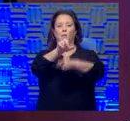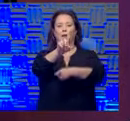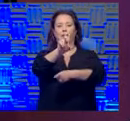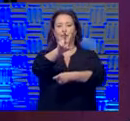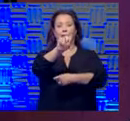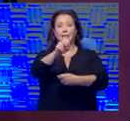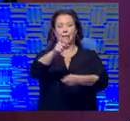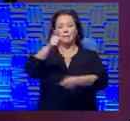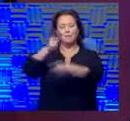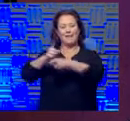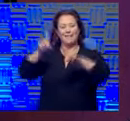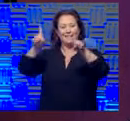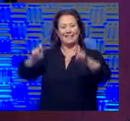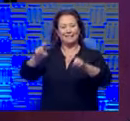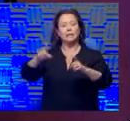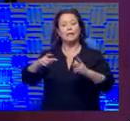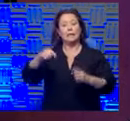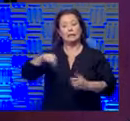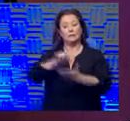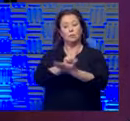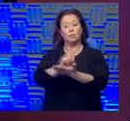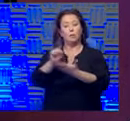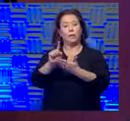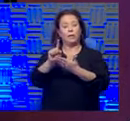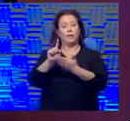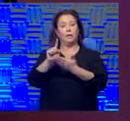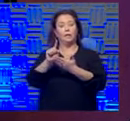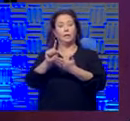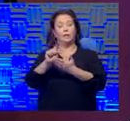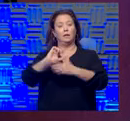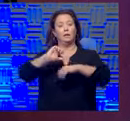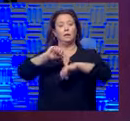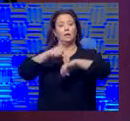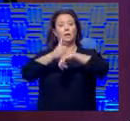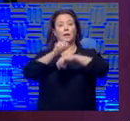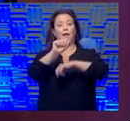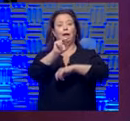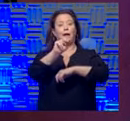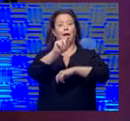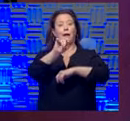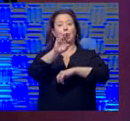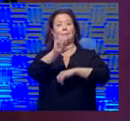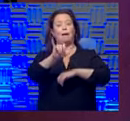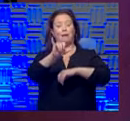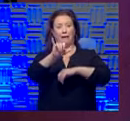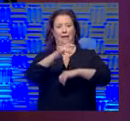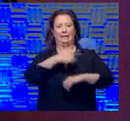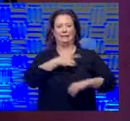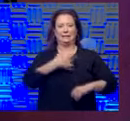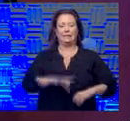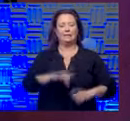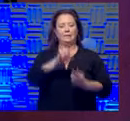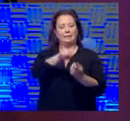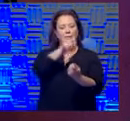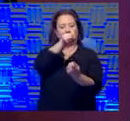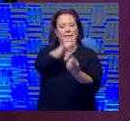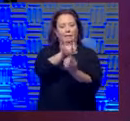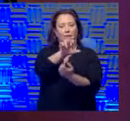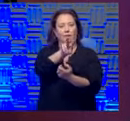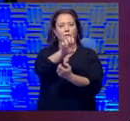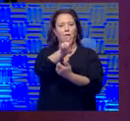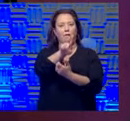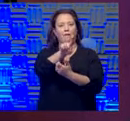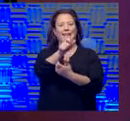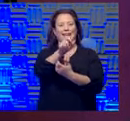test. We are this week putting in the antibody platform that is highly sensitive and specific for COVID-19